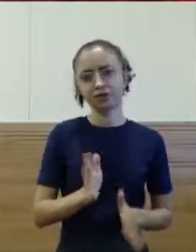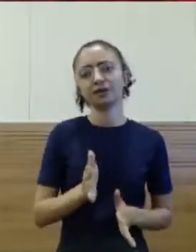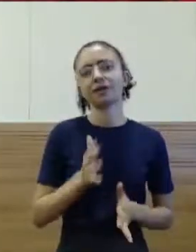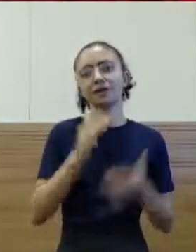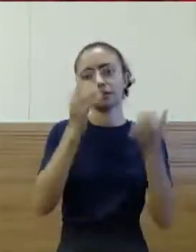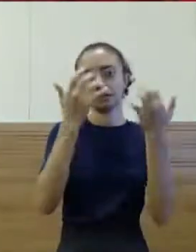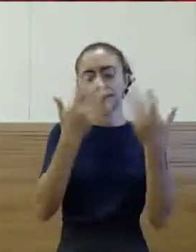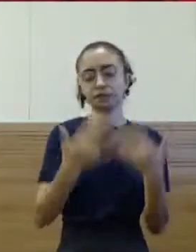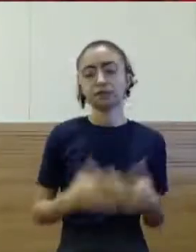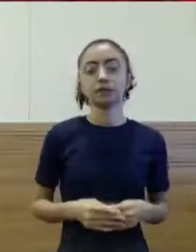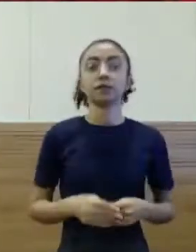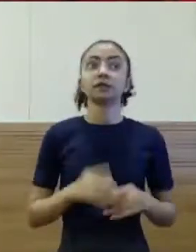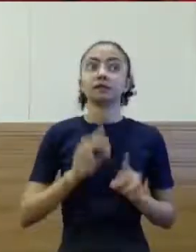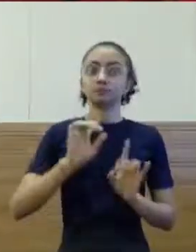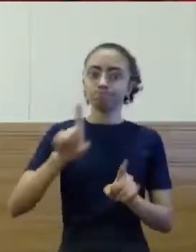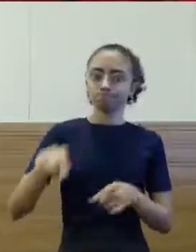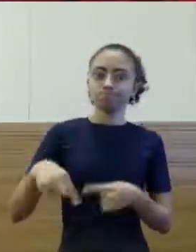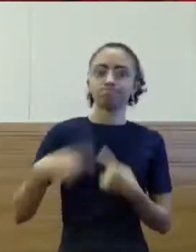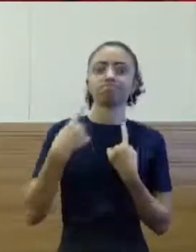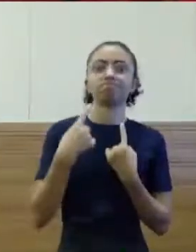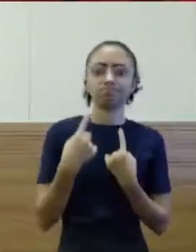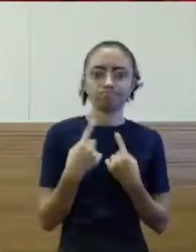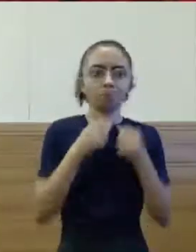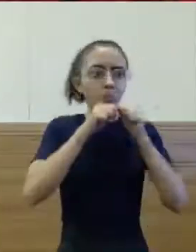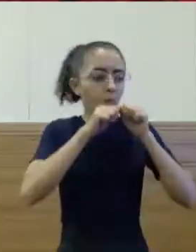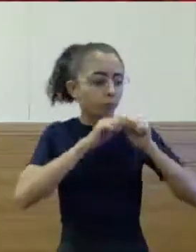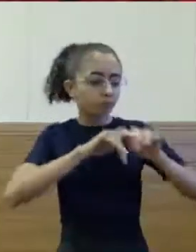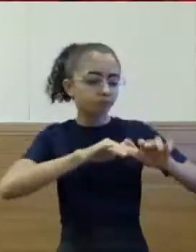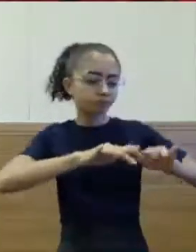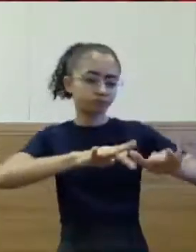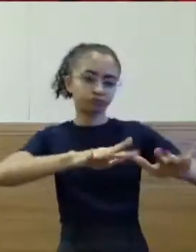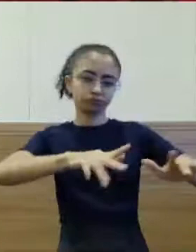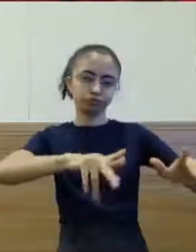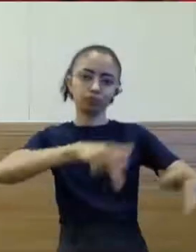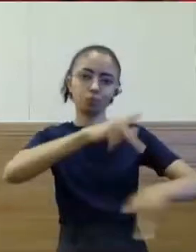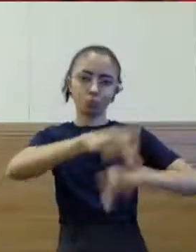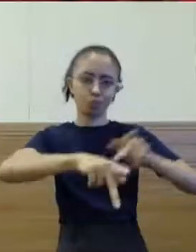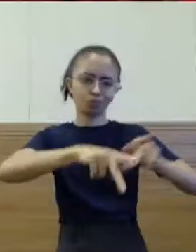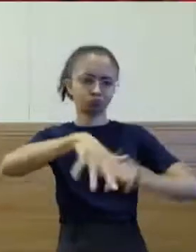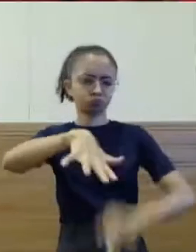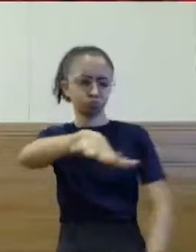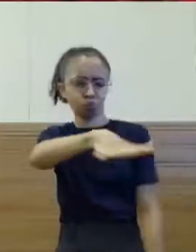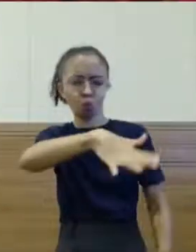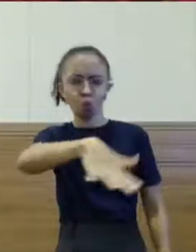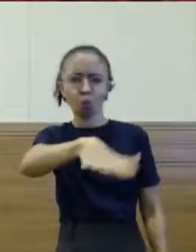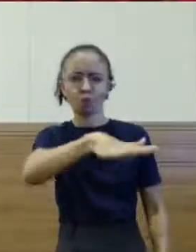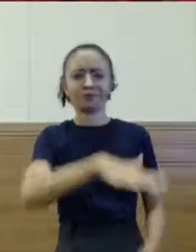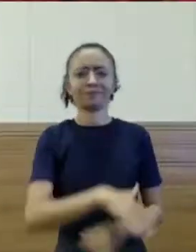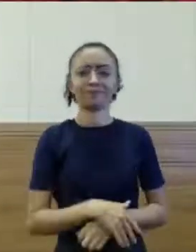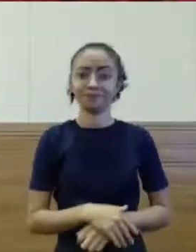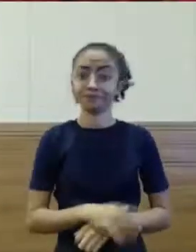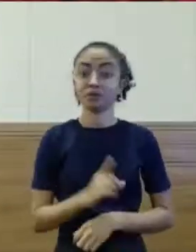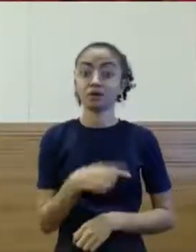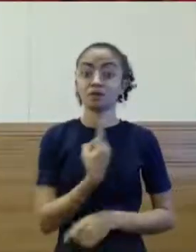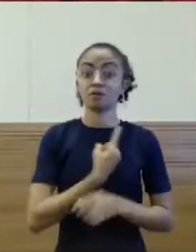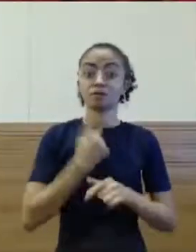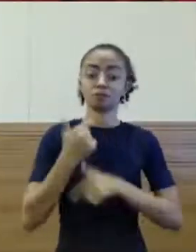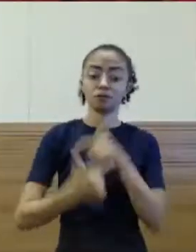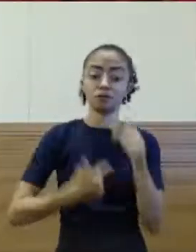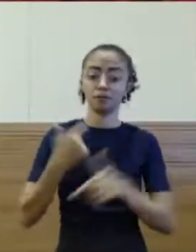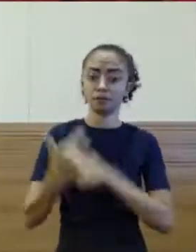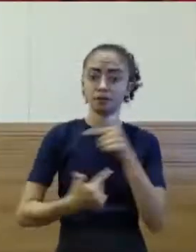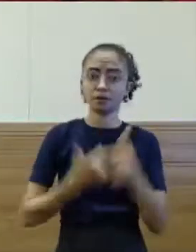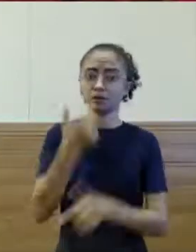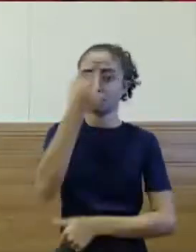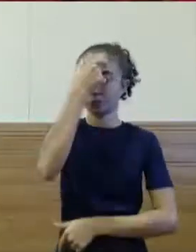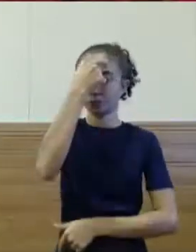well. The great challenge is to reach the population, and in fact, we are working. We are aware,